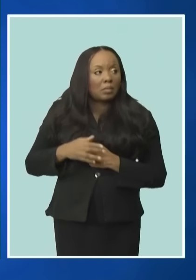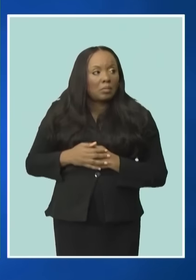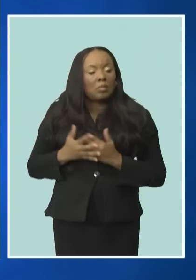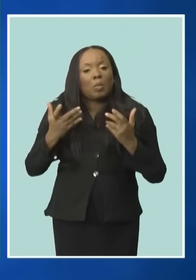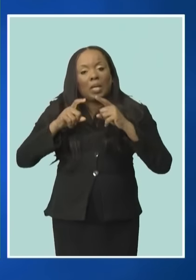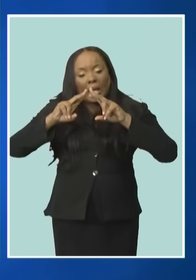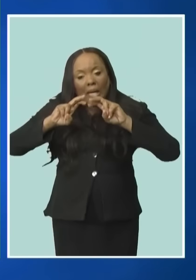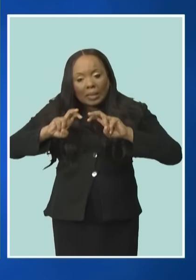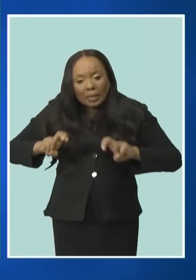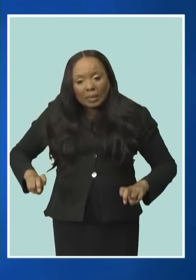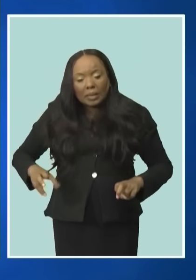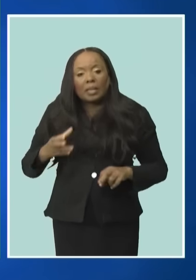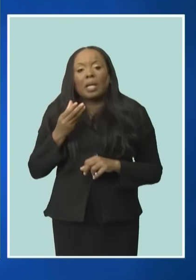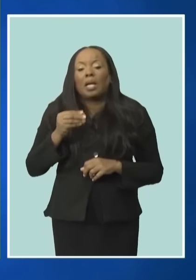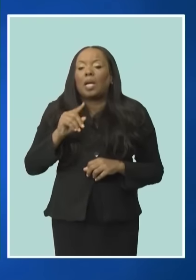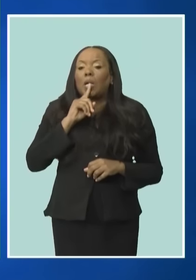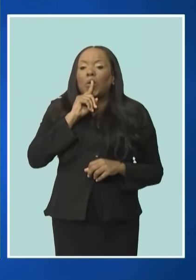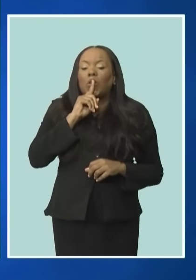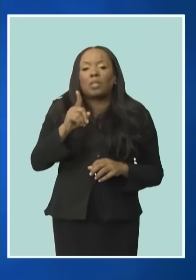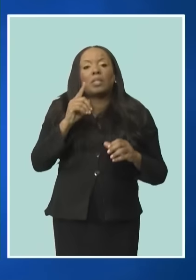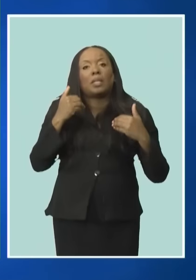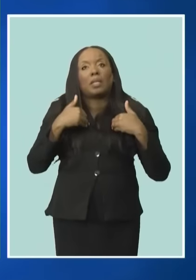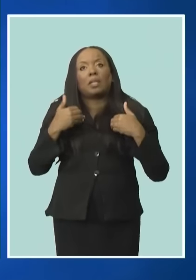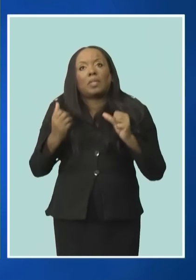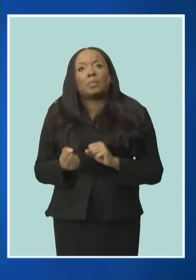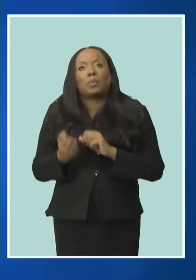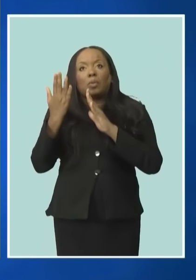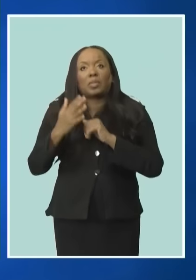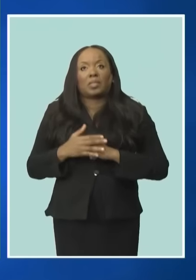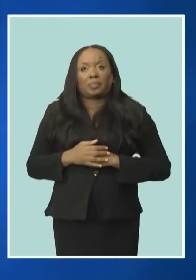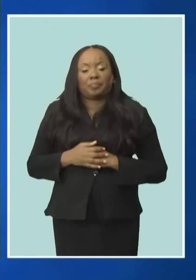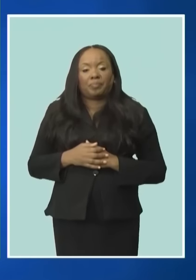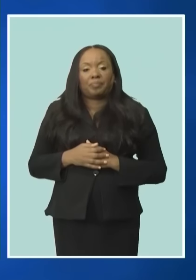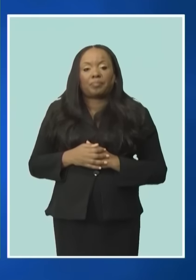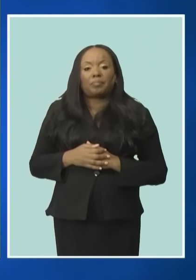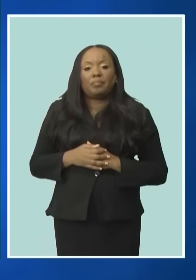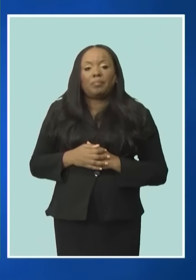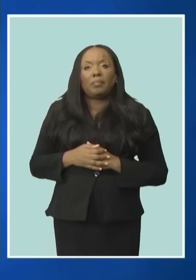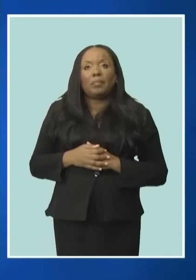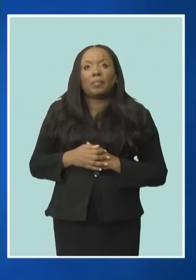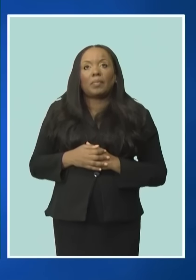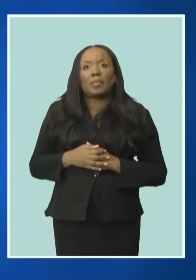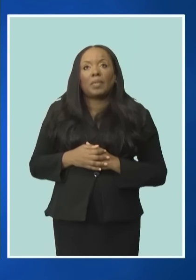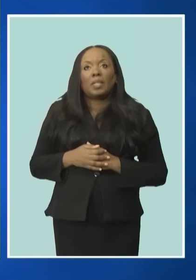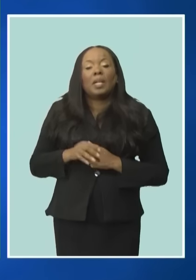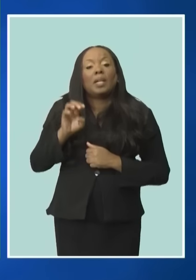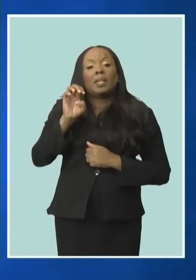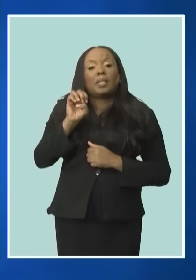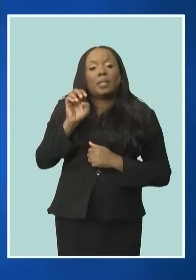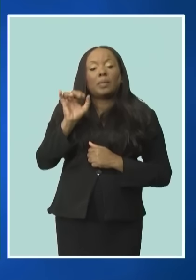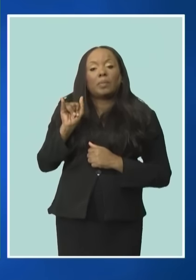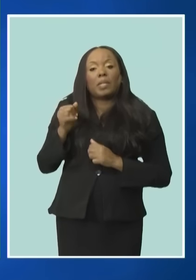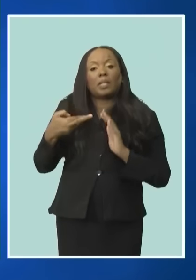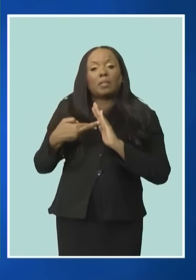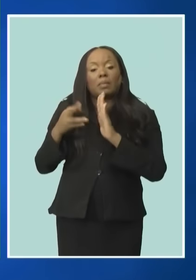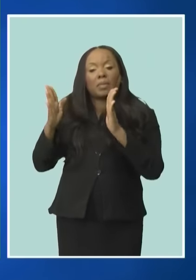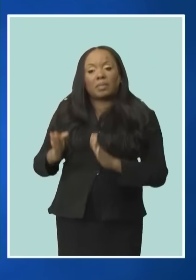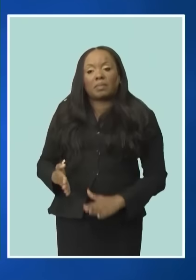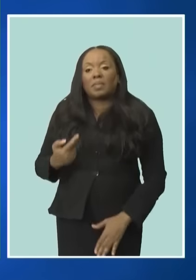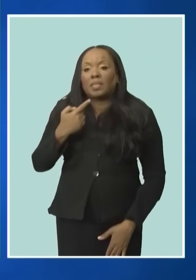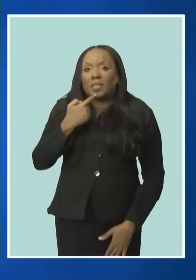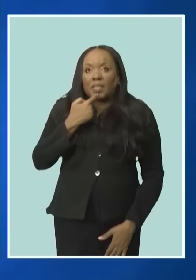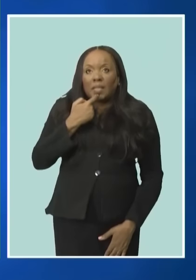analyzed, and strategically approached. Partner lead sustainability services at EY Caribbean, Maria Daniel, says reporting